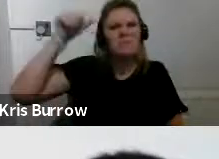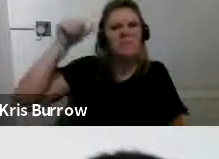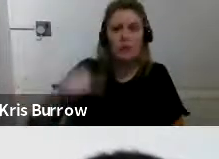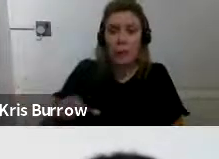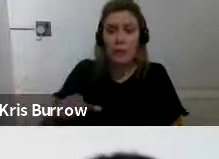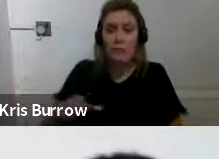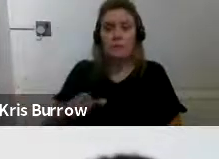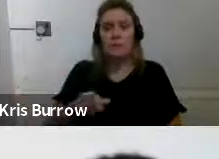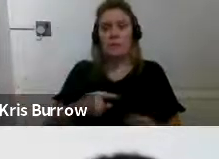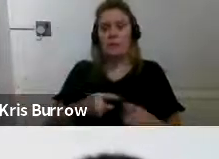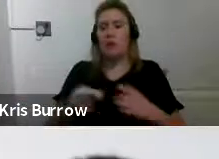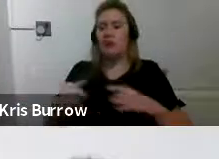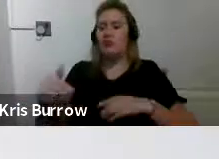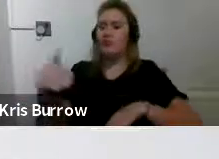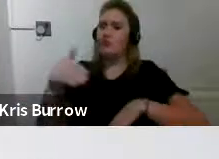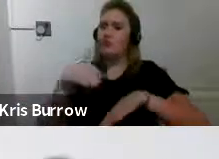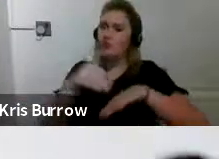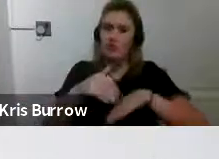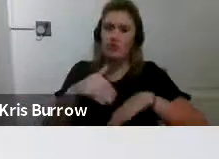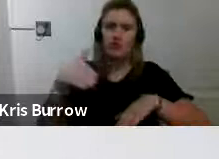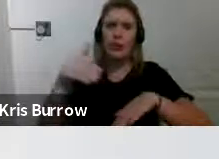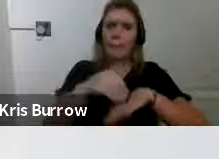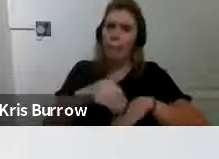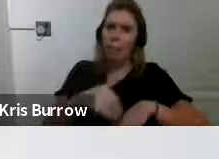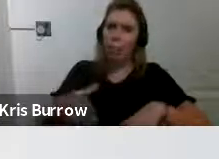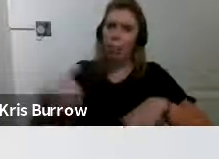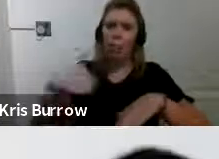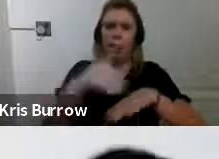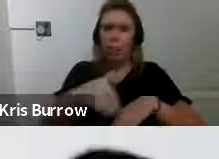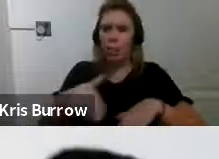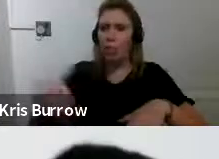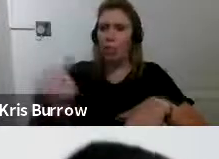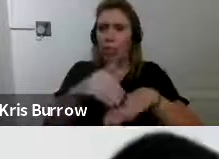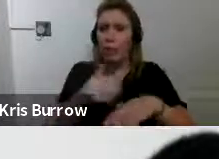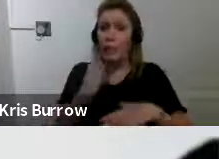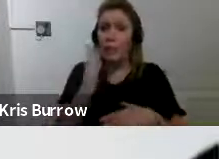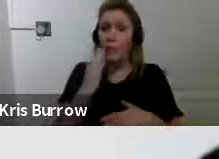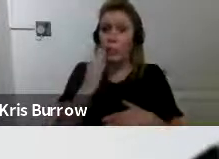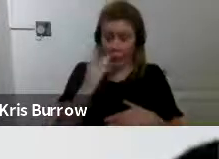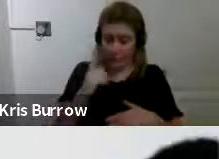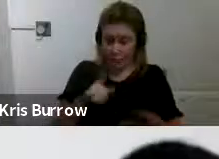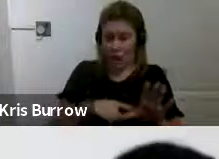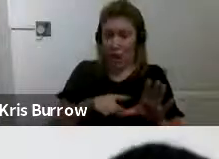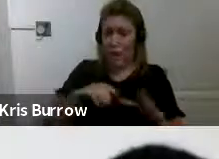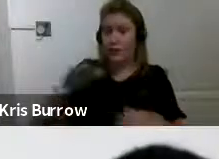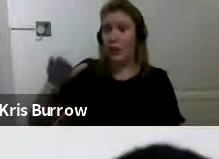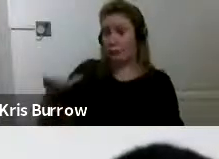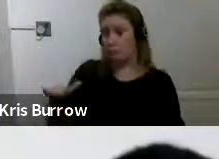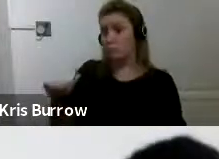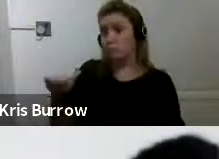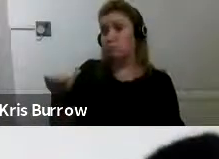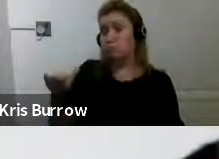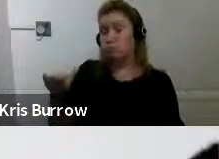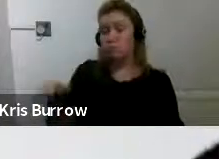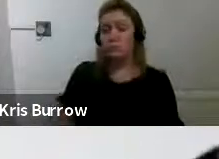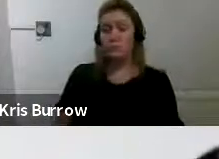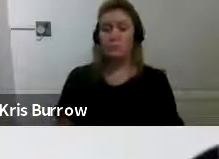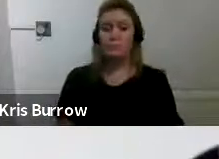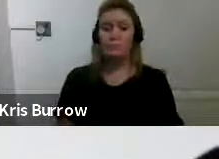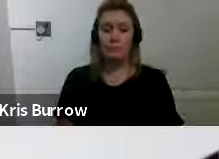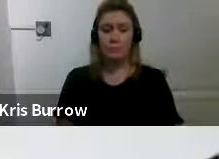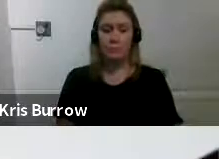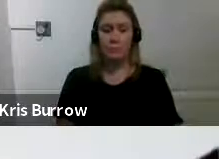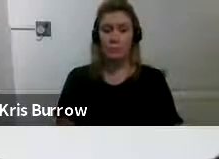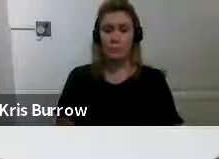drugs and trouble when I was younger,